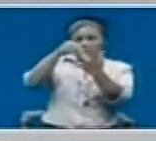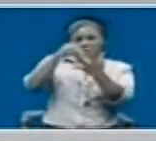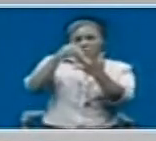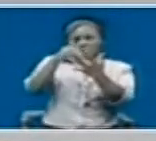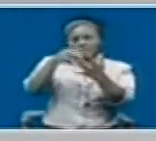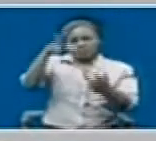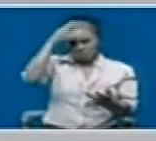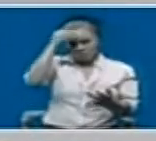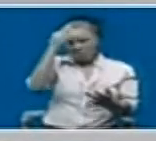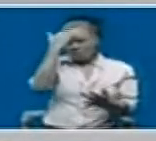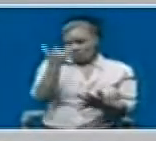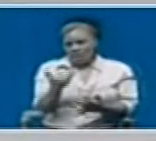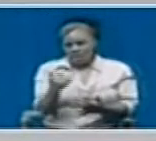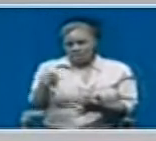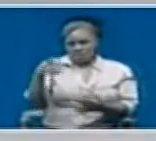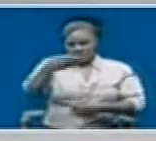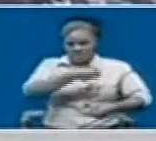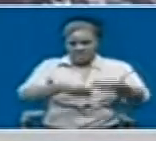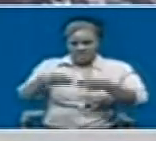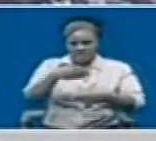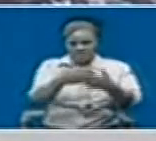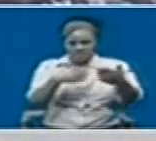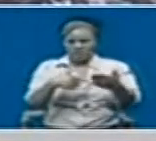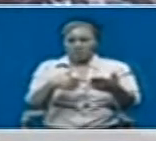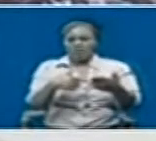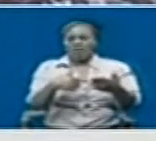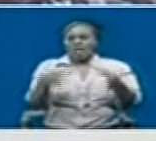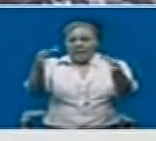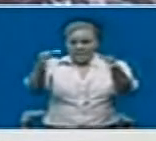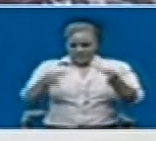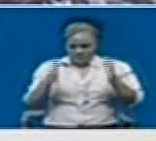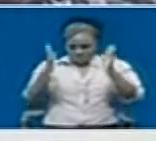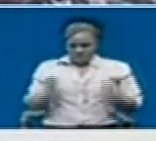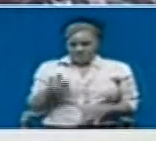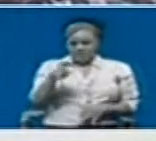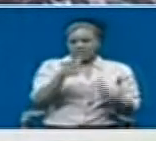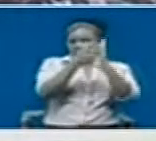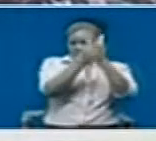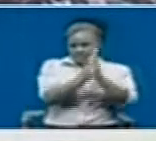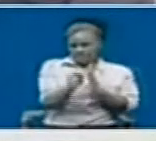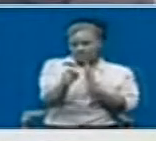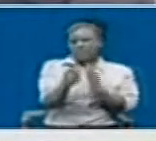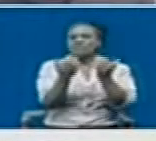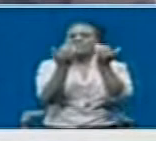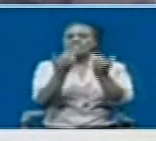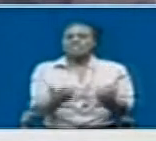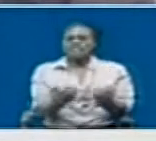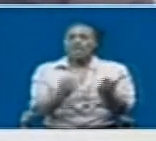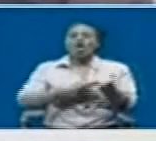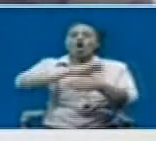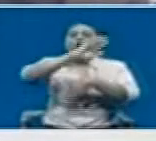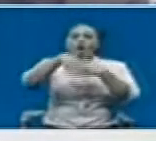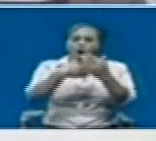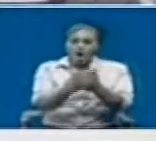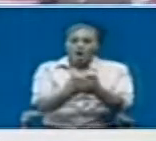The reason being, and that is what we were discussing before we came on air, an accountant, accounting skills are required across all sectors, whether